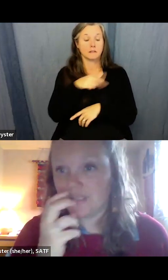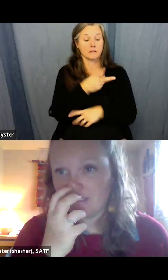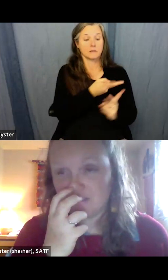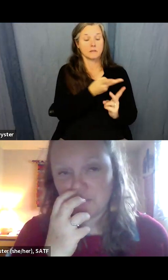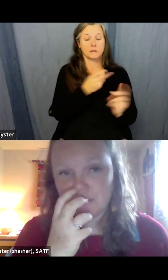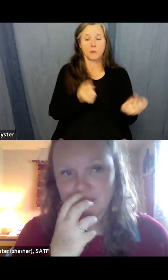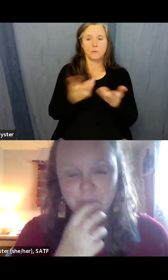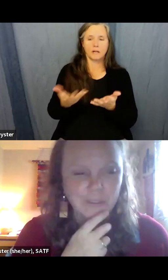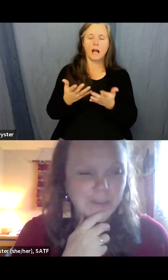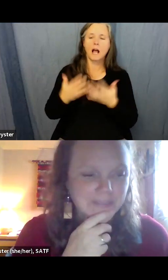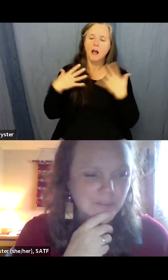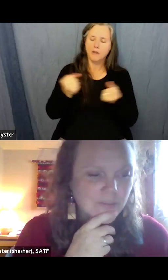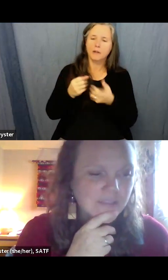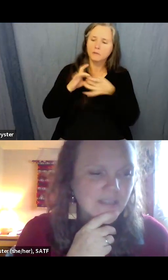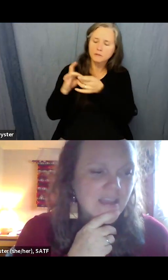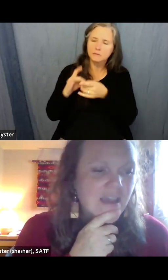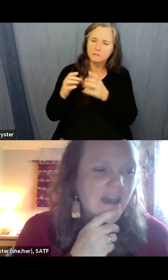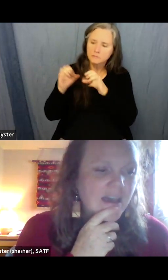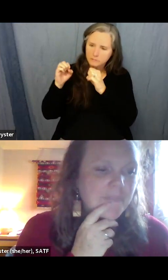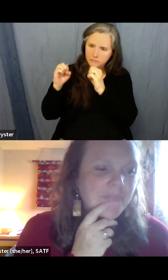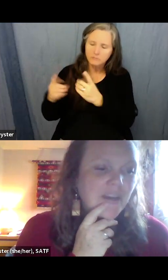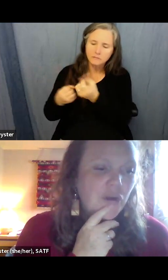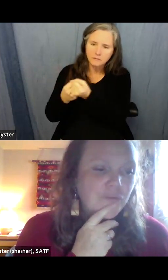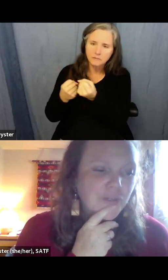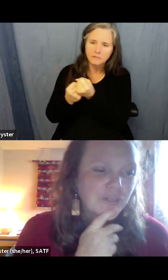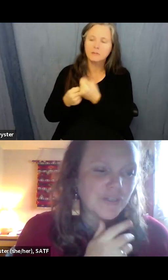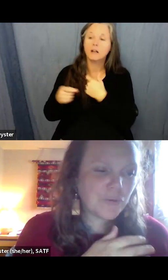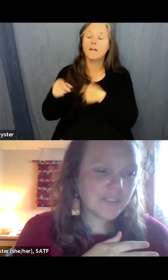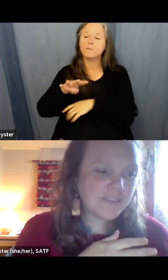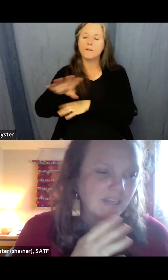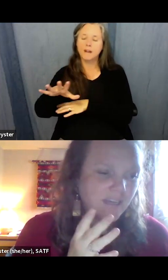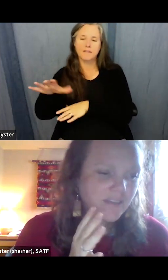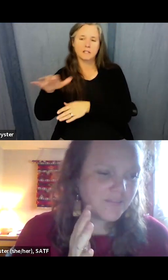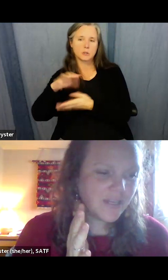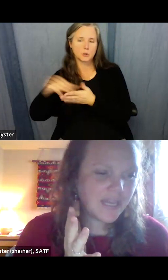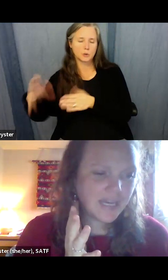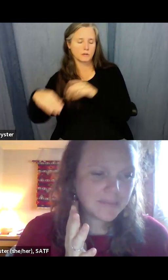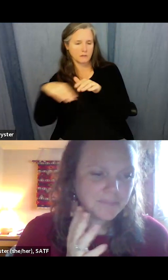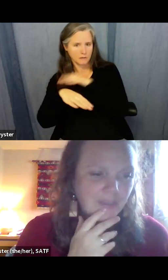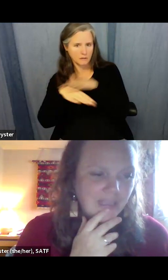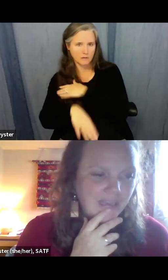2 of the schools in Portland Public Schools. Over the course of